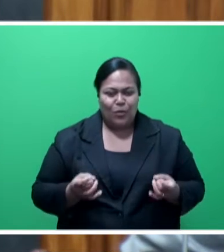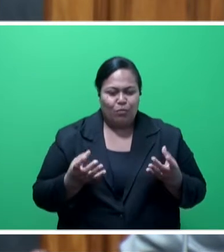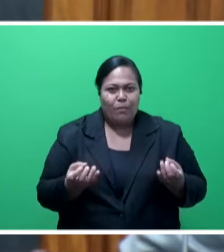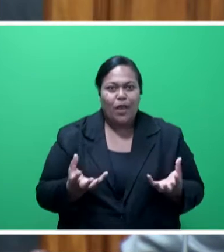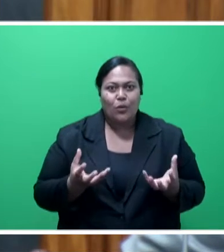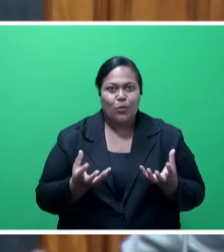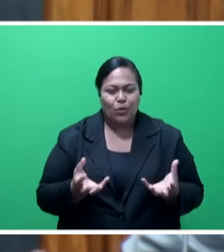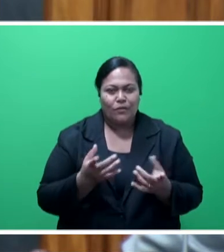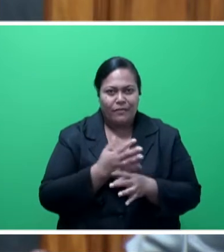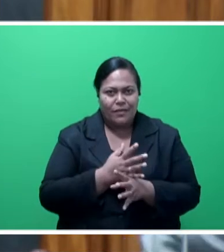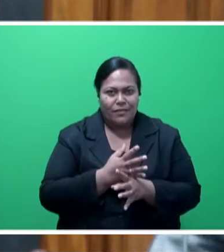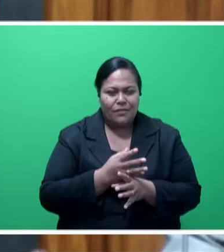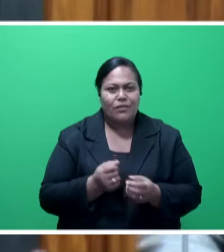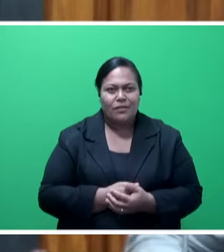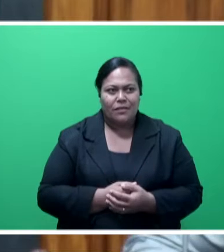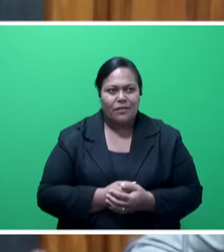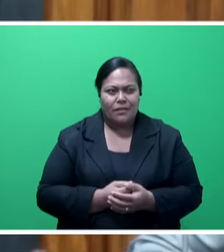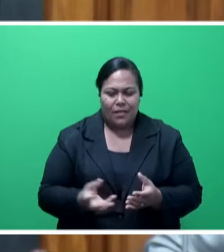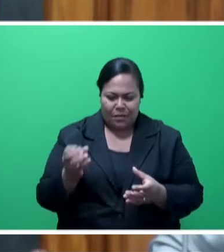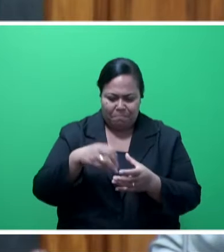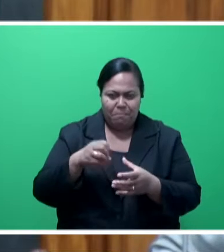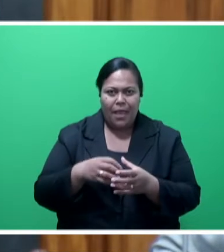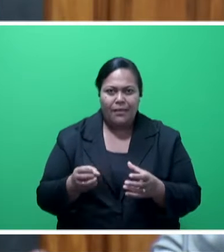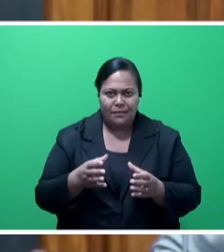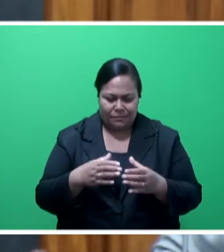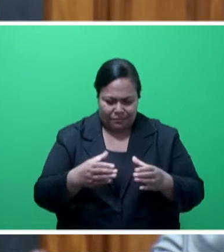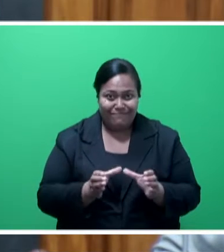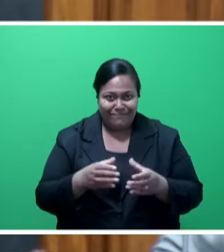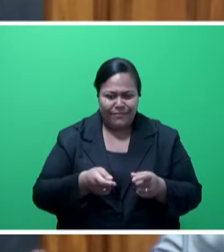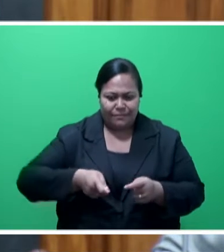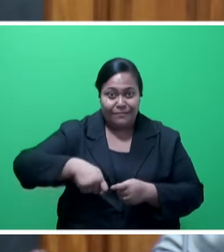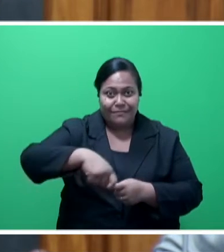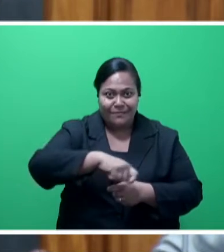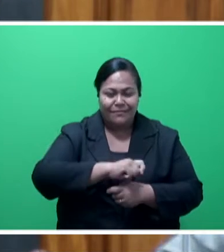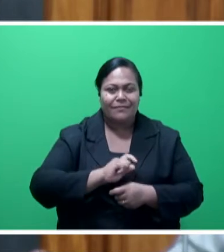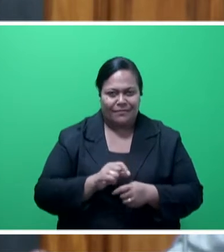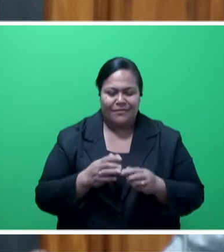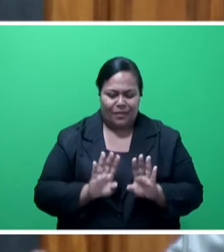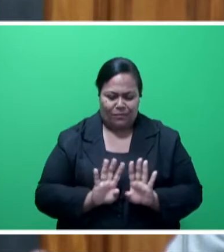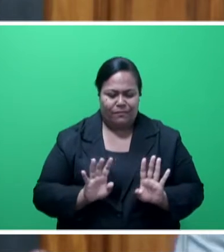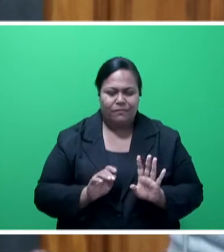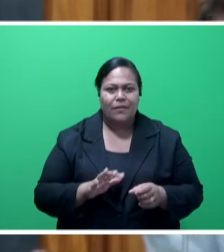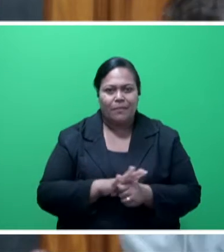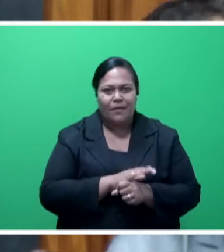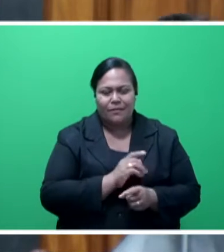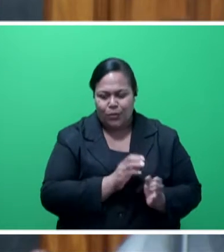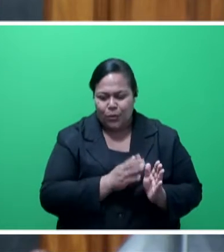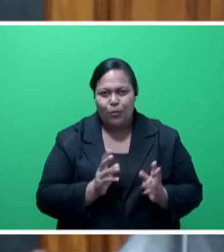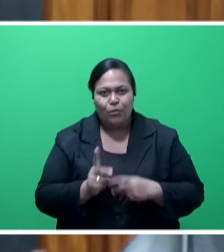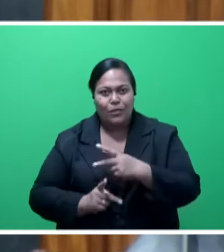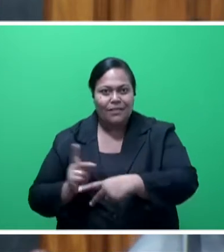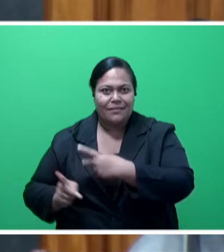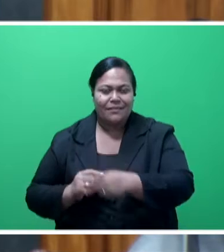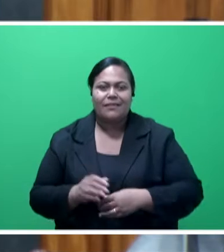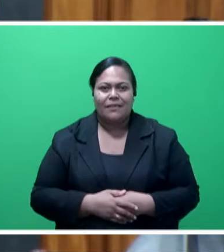vacuum packed and sent to Bubble Bee in the US for canning. It is also important to understand the elements that